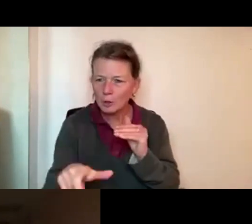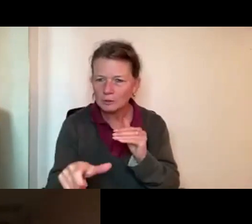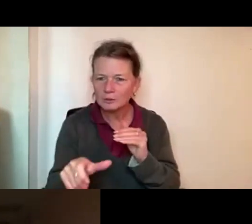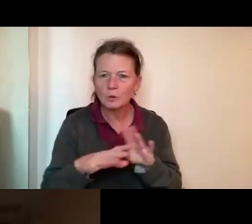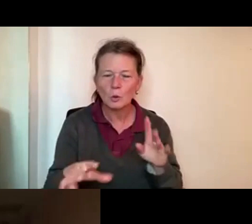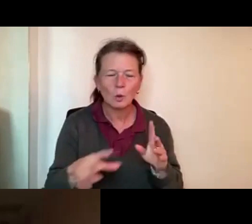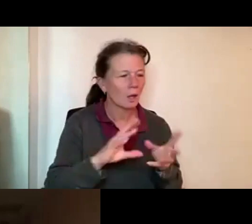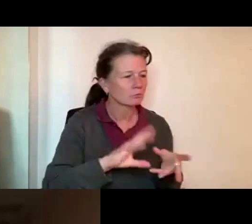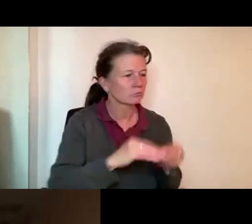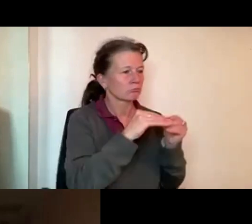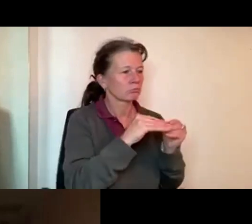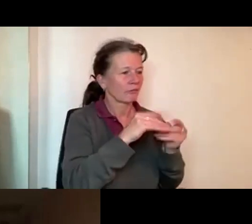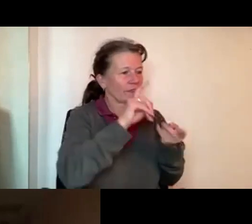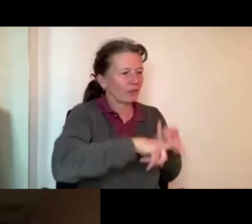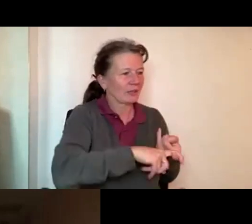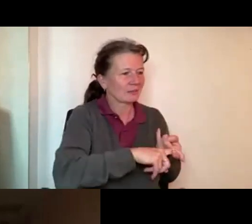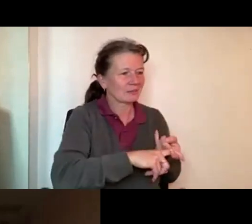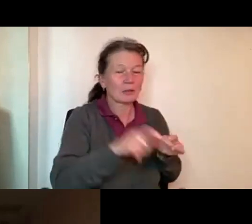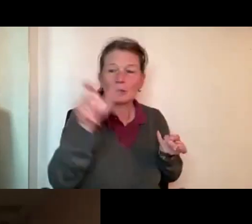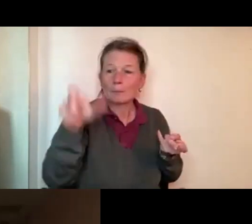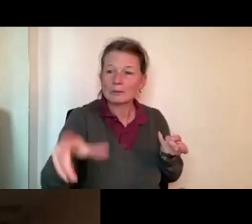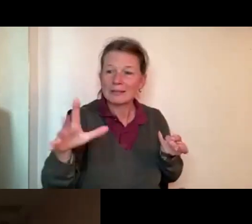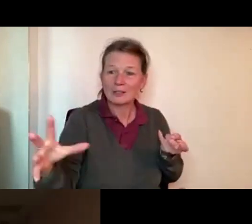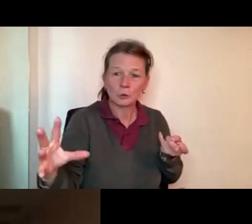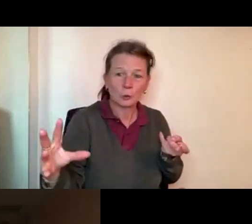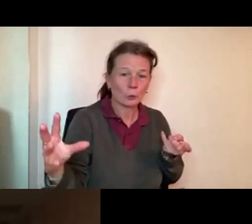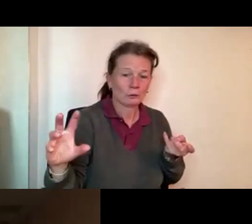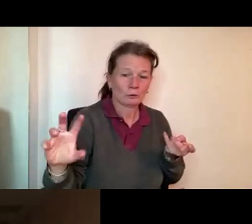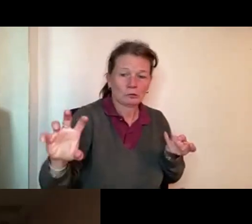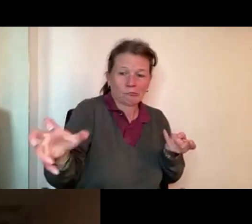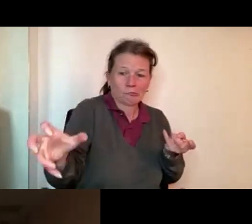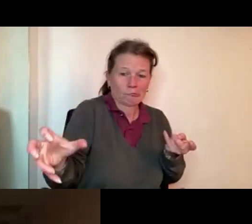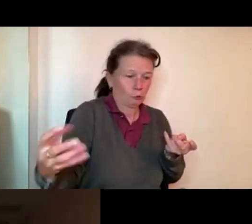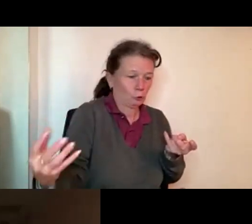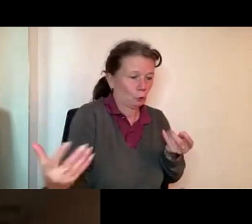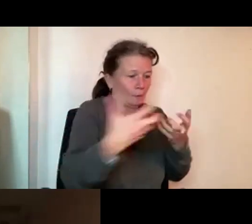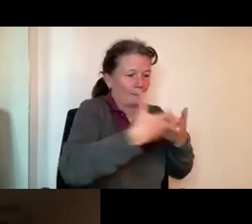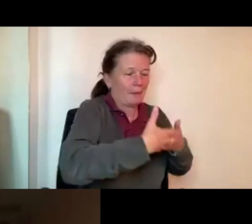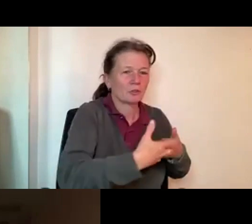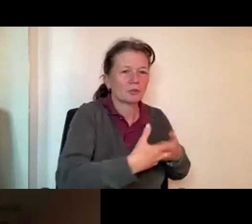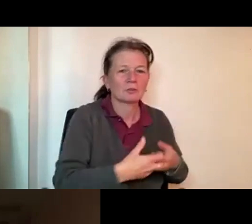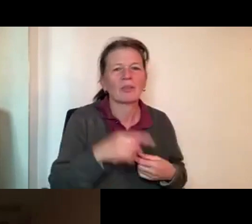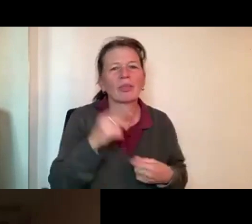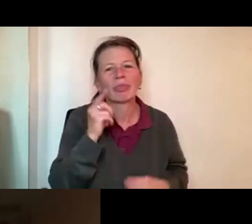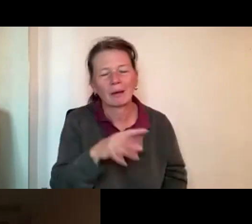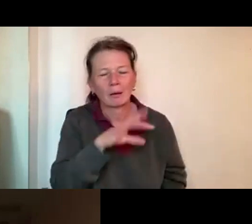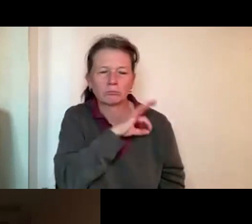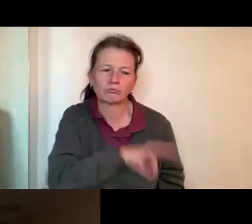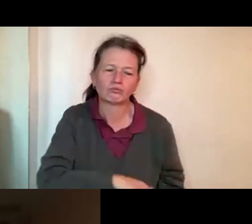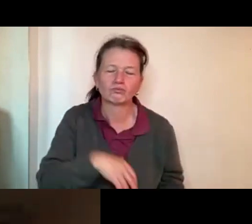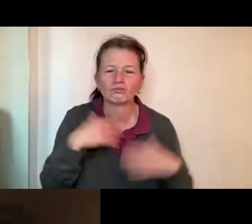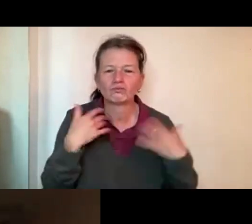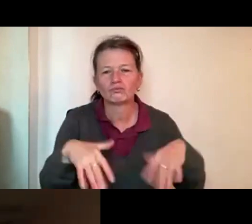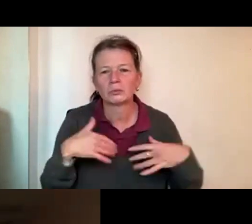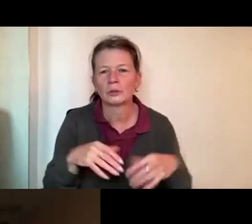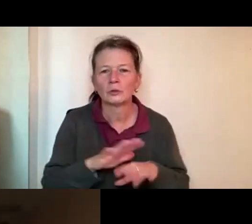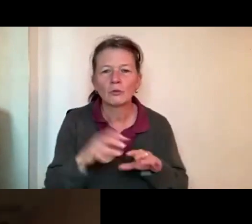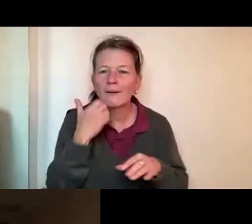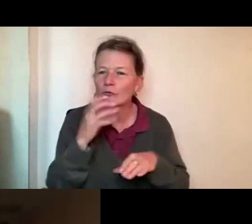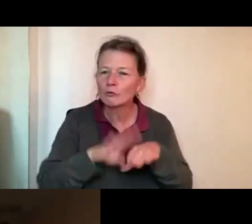head, right? Oh, 100%. And that privilege is very lucky. Like, you don't get that in every rehearsal